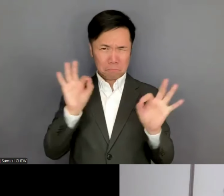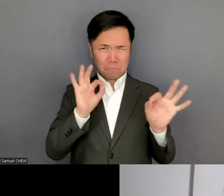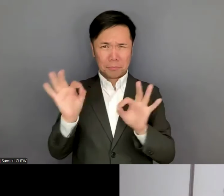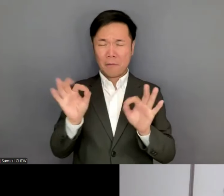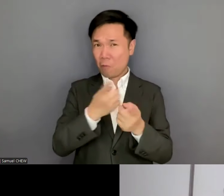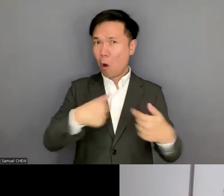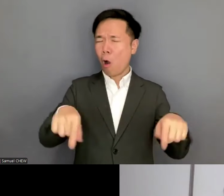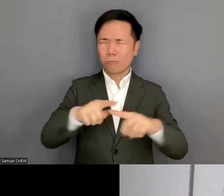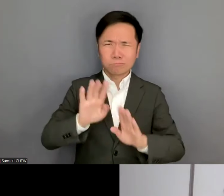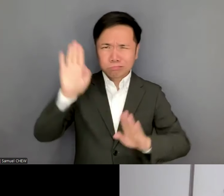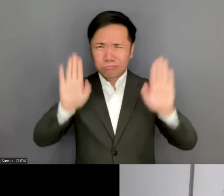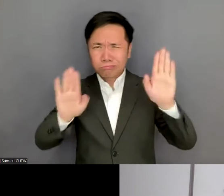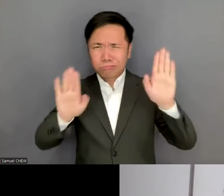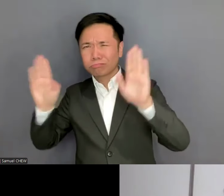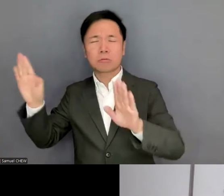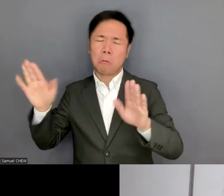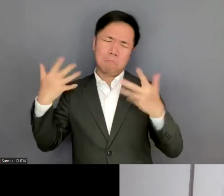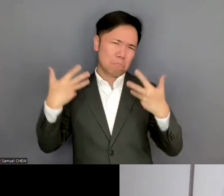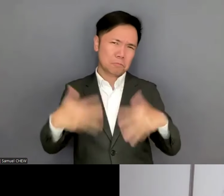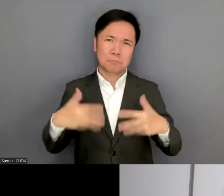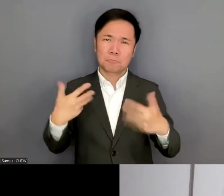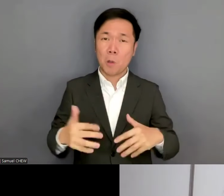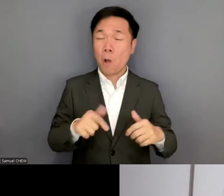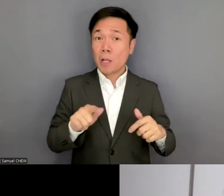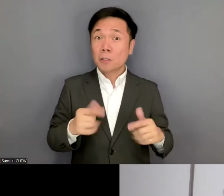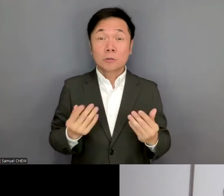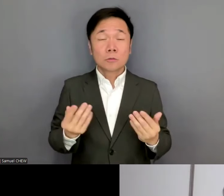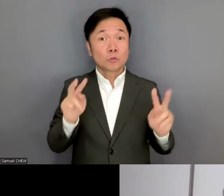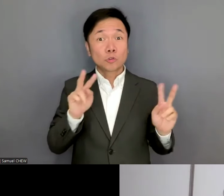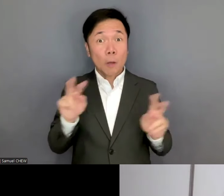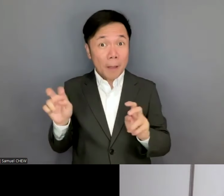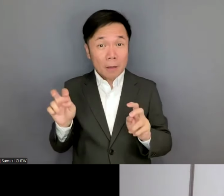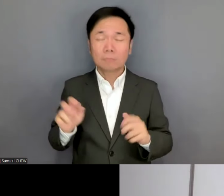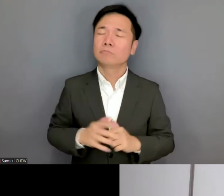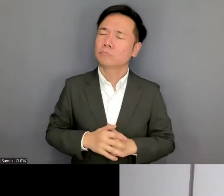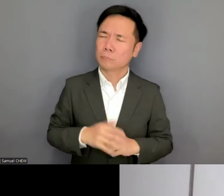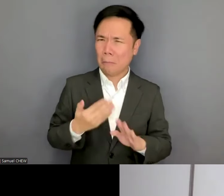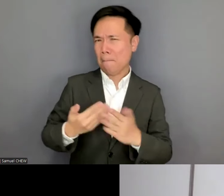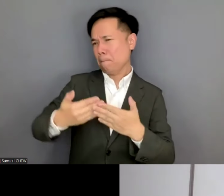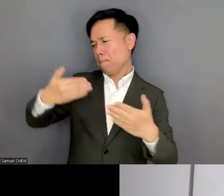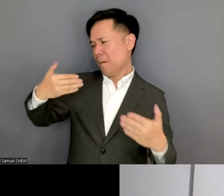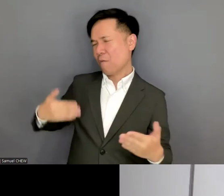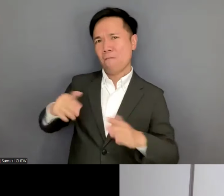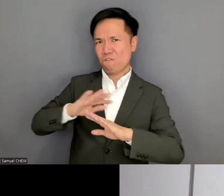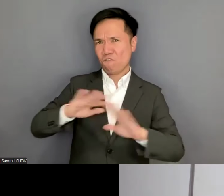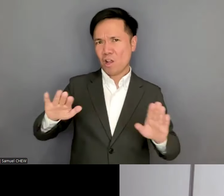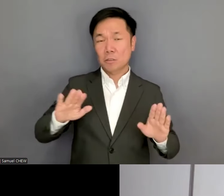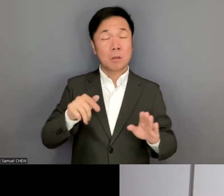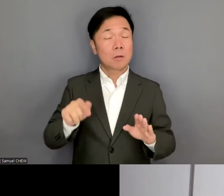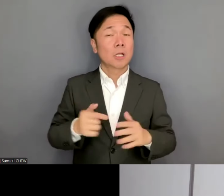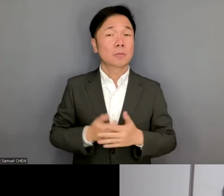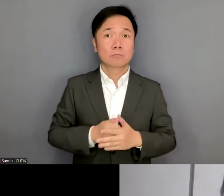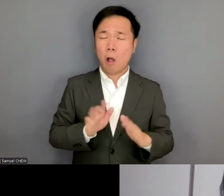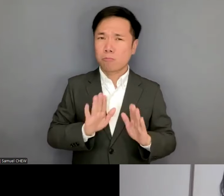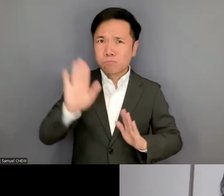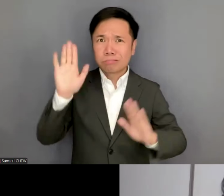decided. cumbres previas, en These topics foros were decided previos, on the donde previous los forums jóvenes and con discapacidad summits where